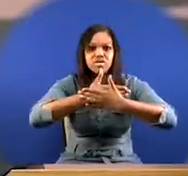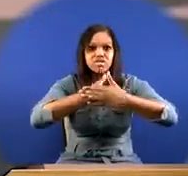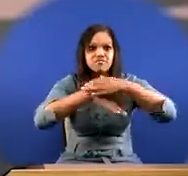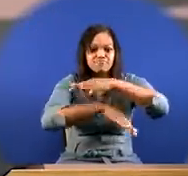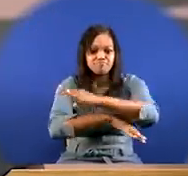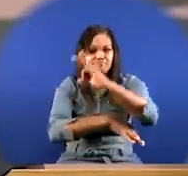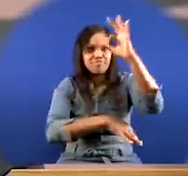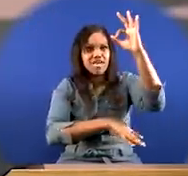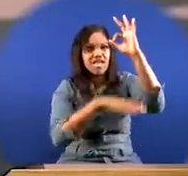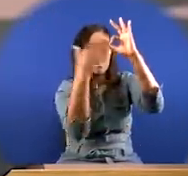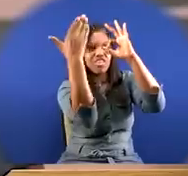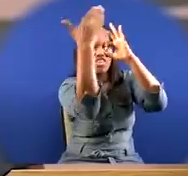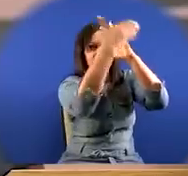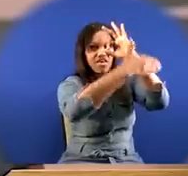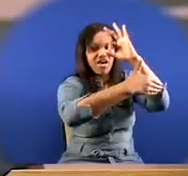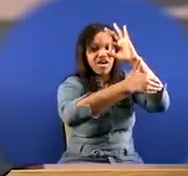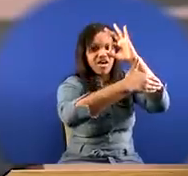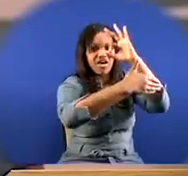At high noon,